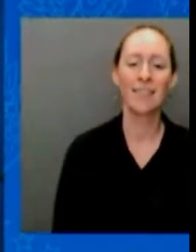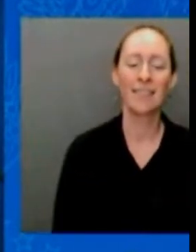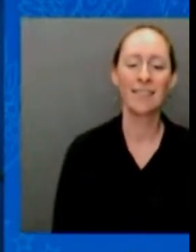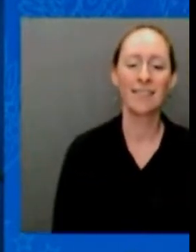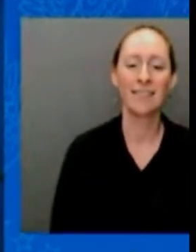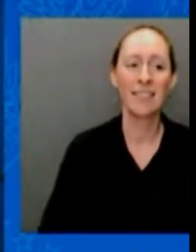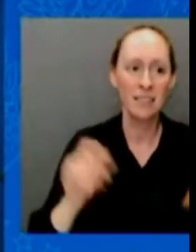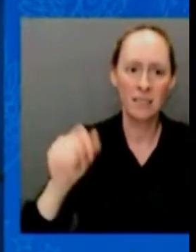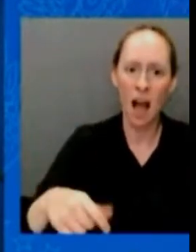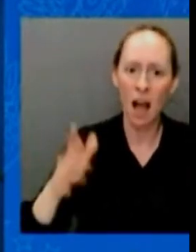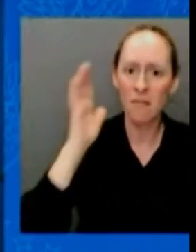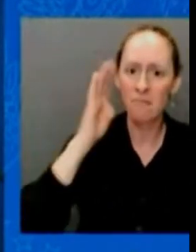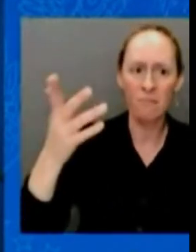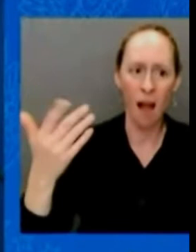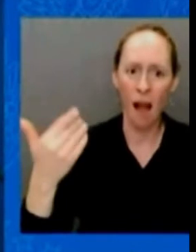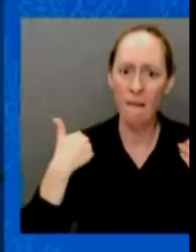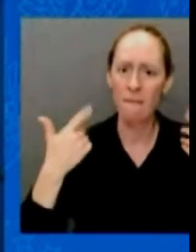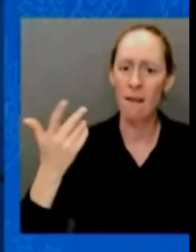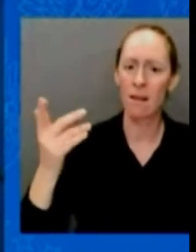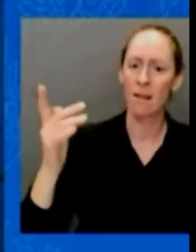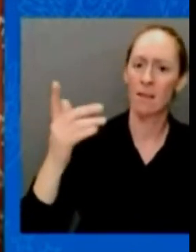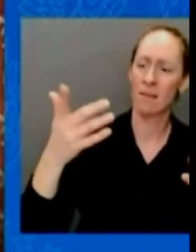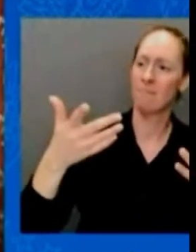in upstate New York.